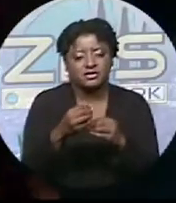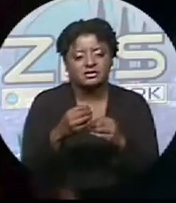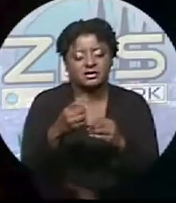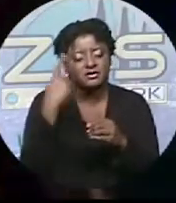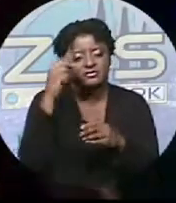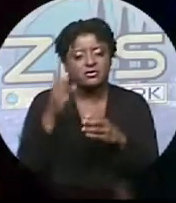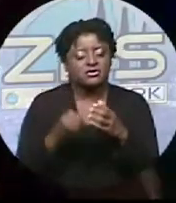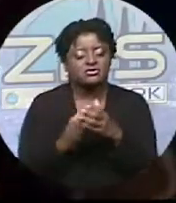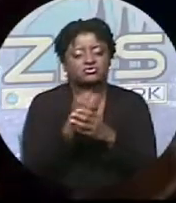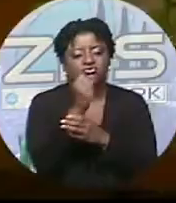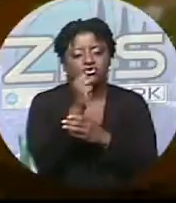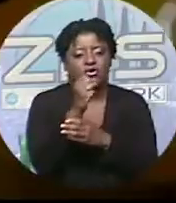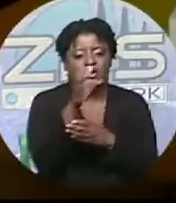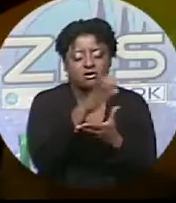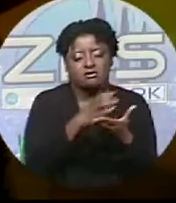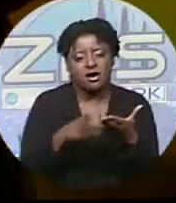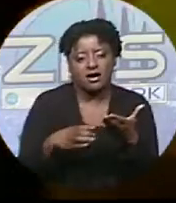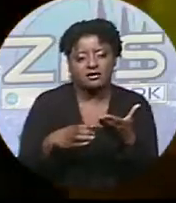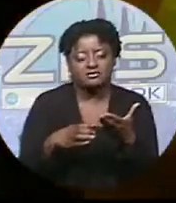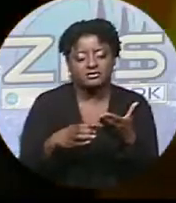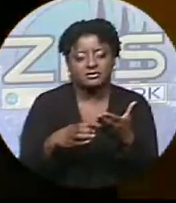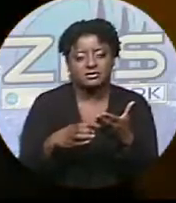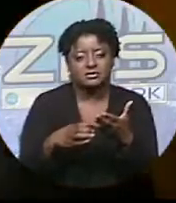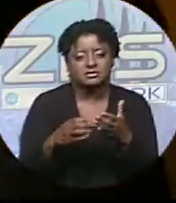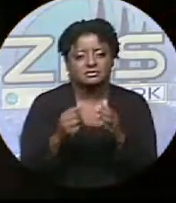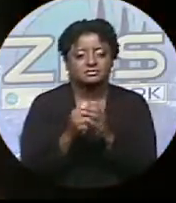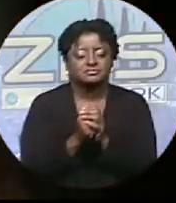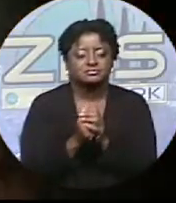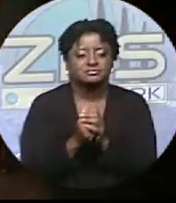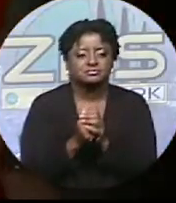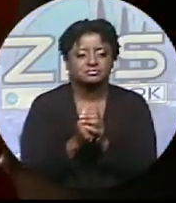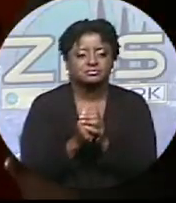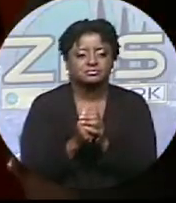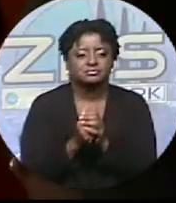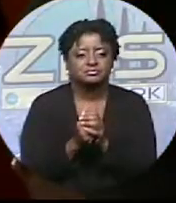support of all stakeholders to do likewise. Carla Palmer, ZNS Network News.